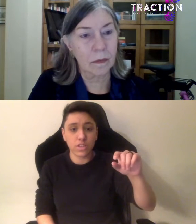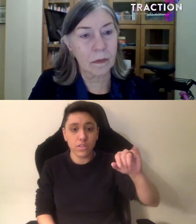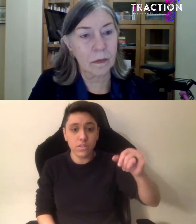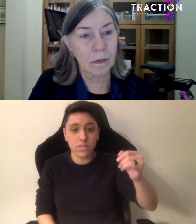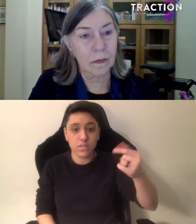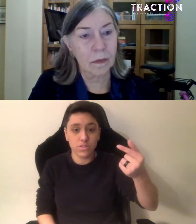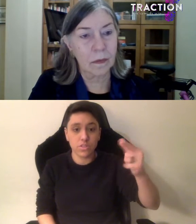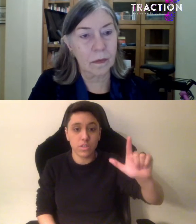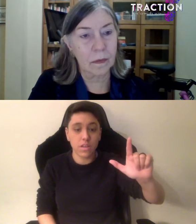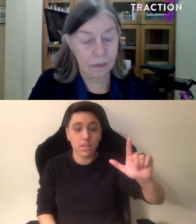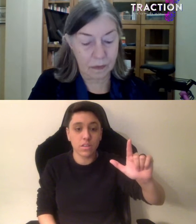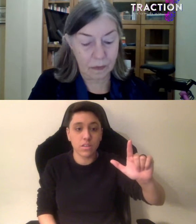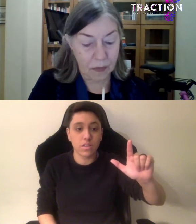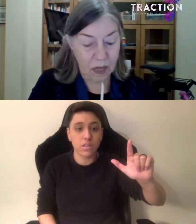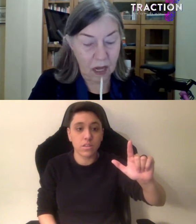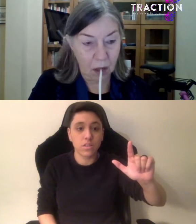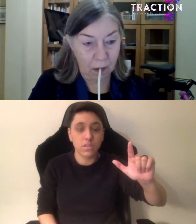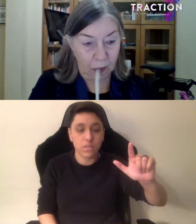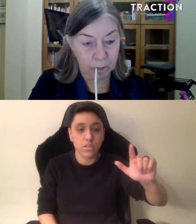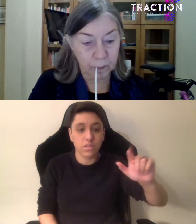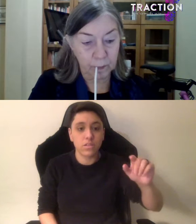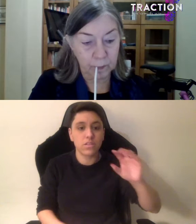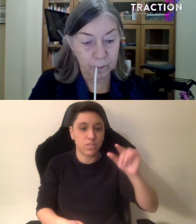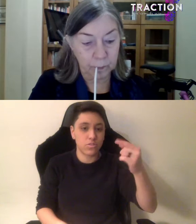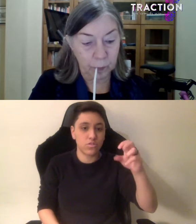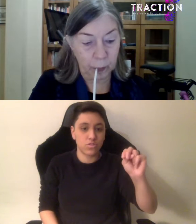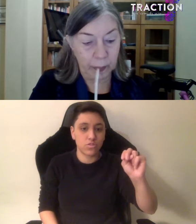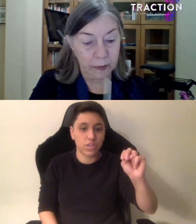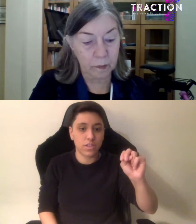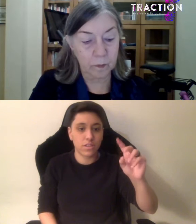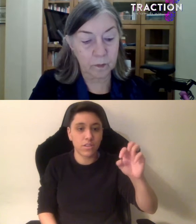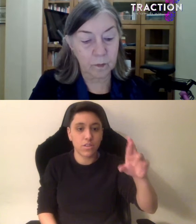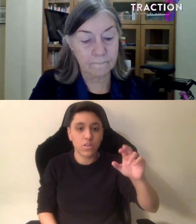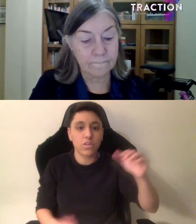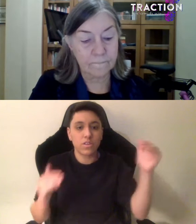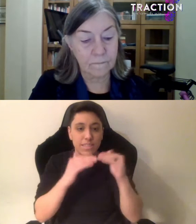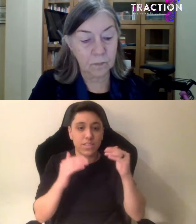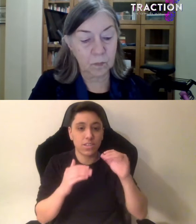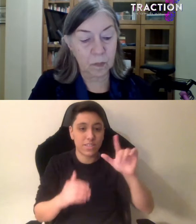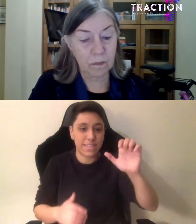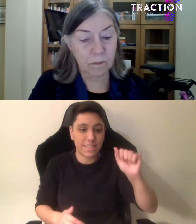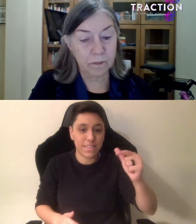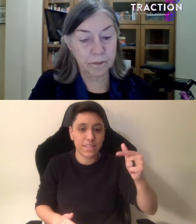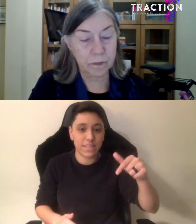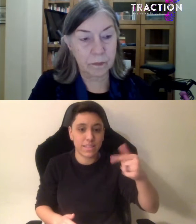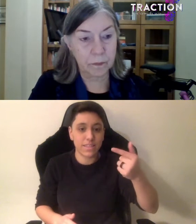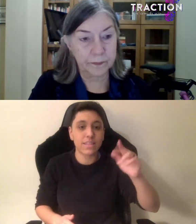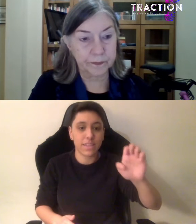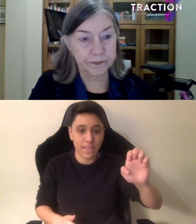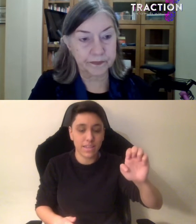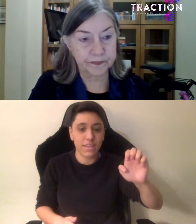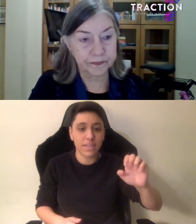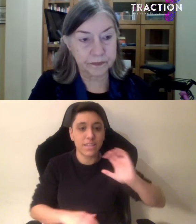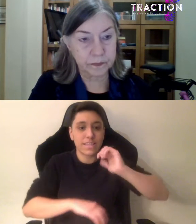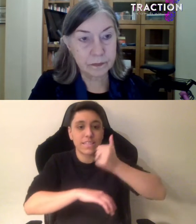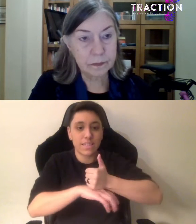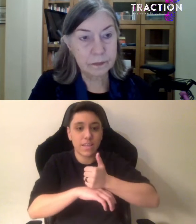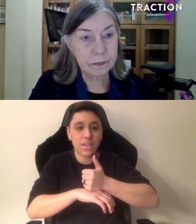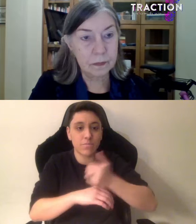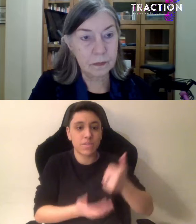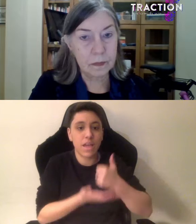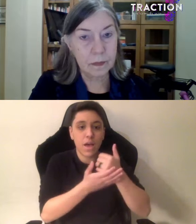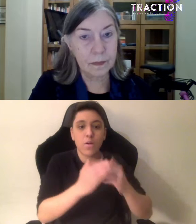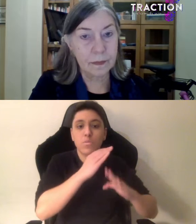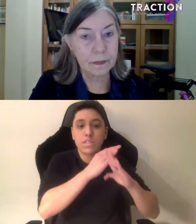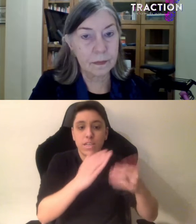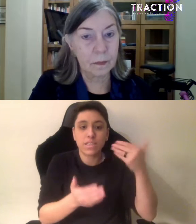and allied activists who were looking to increase the community's capacity to address cissexism, transphobia,